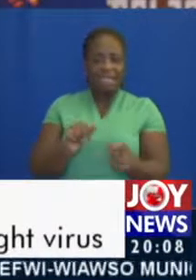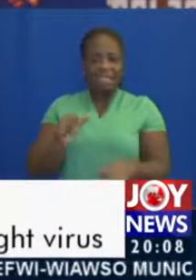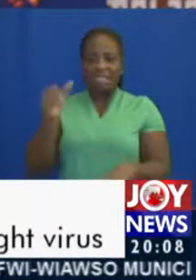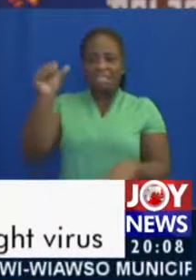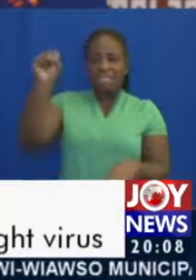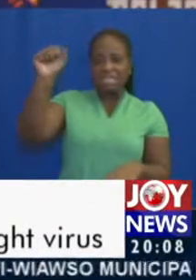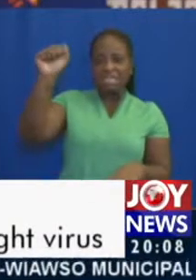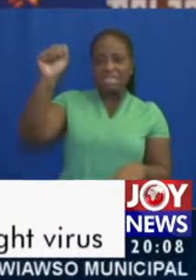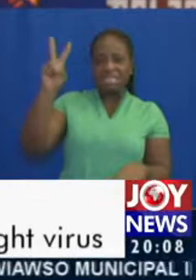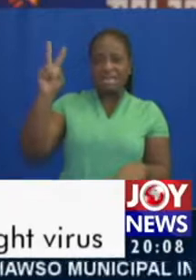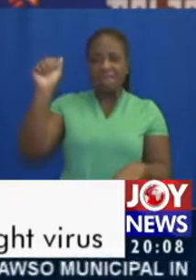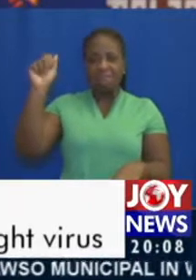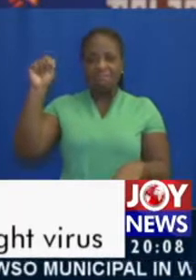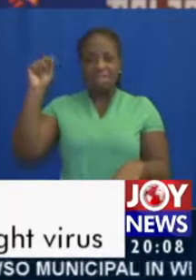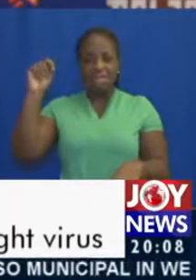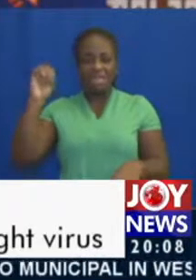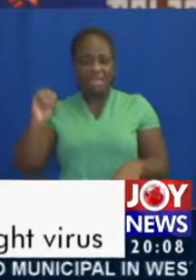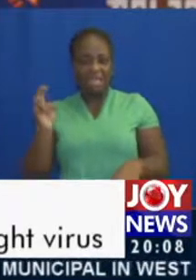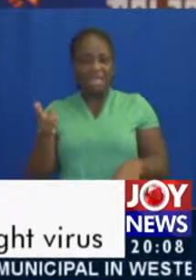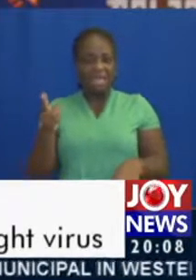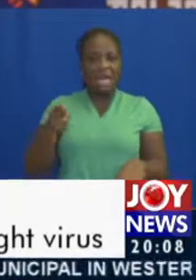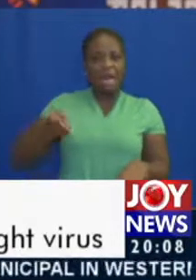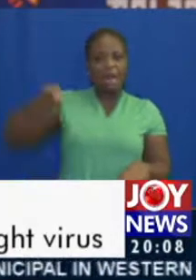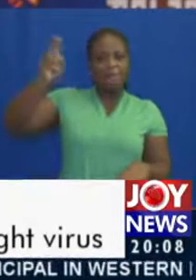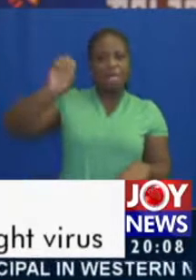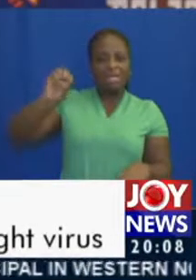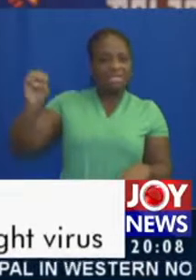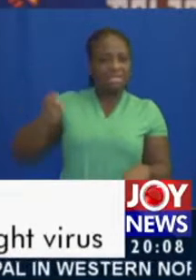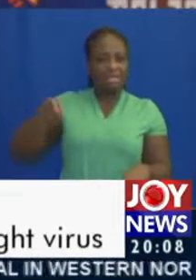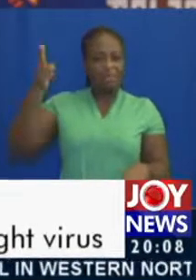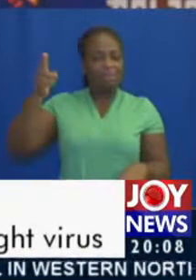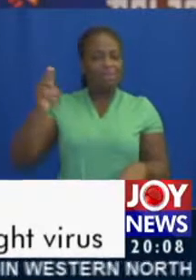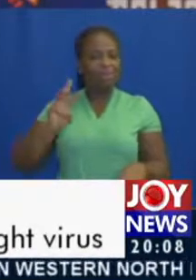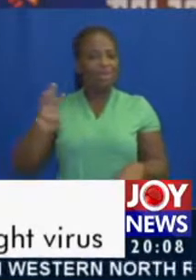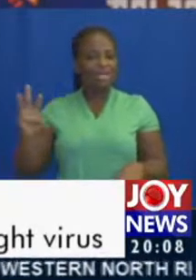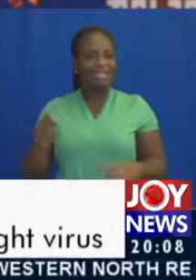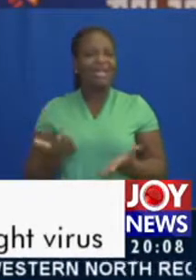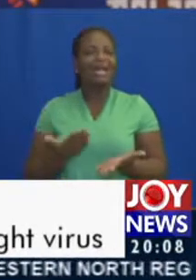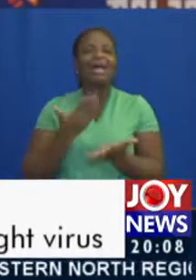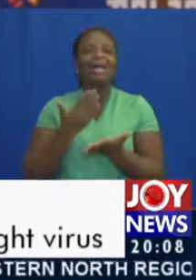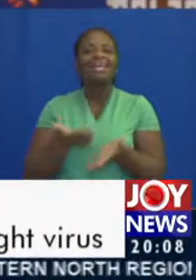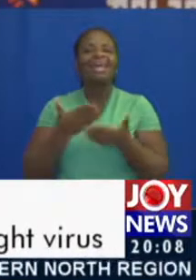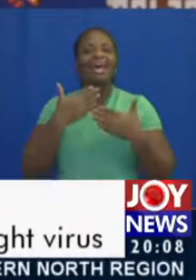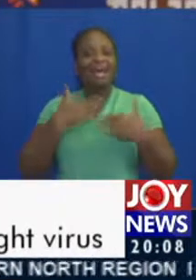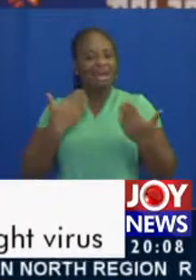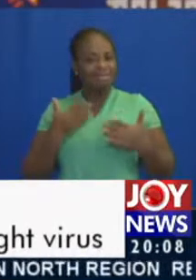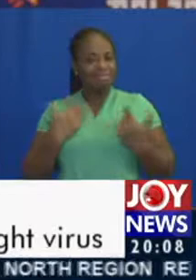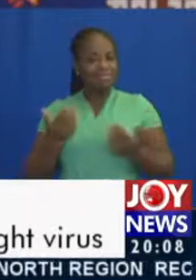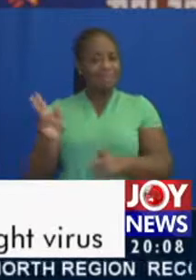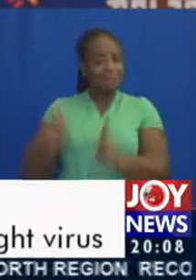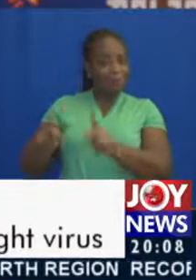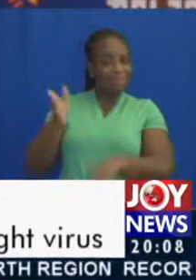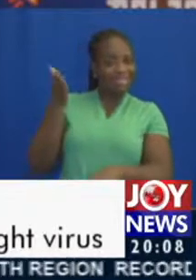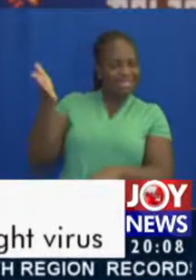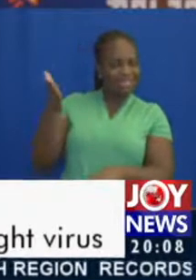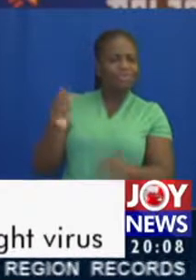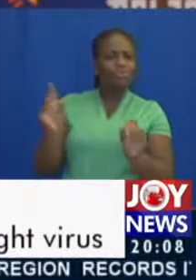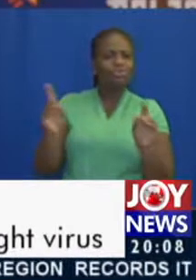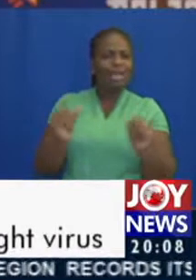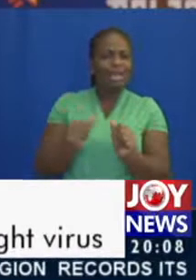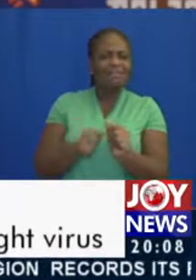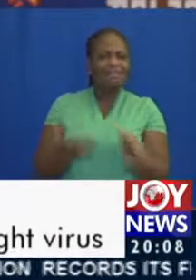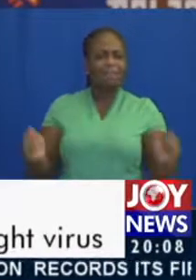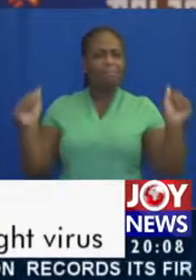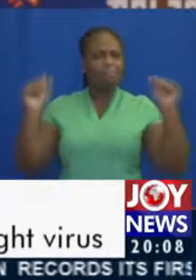Upper East, and Upper West regions. And I charge their residents to do everything possible to maintain